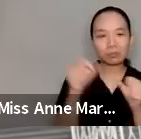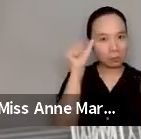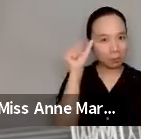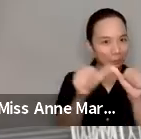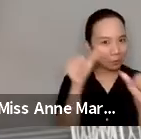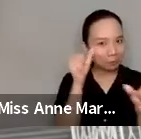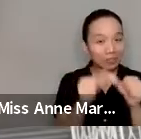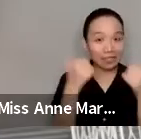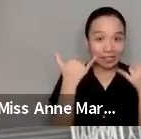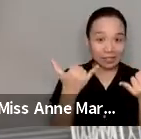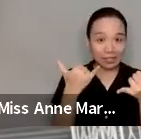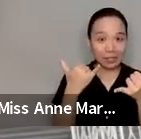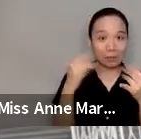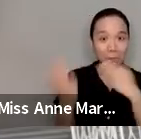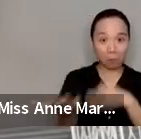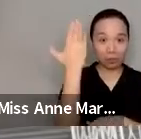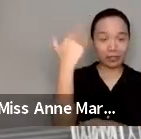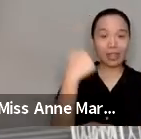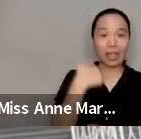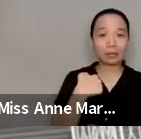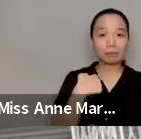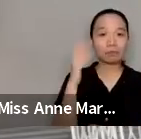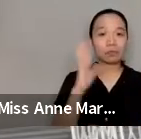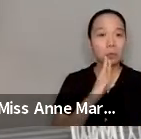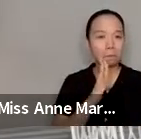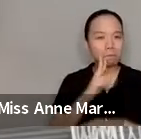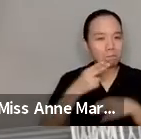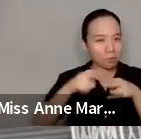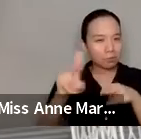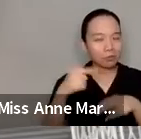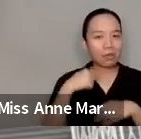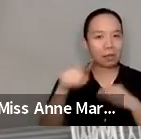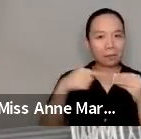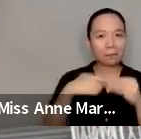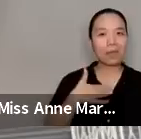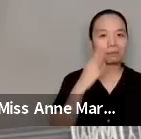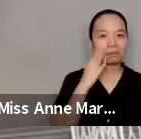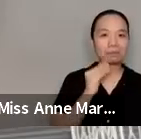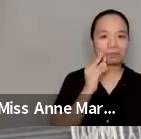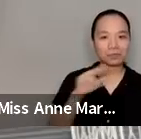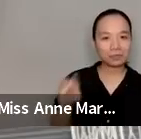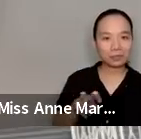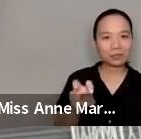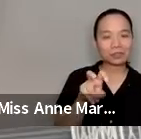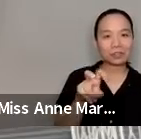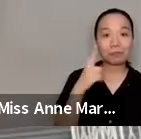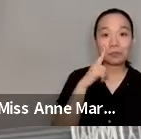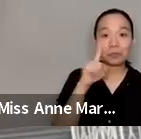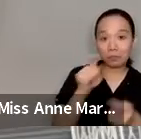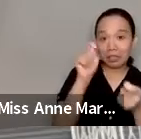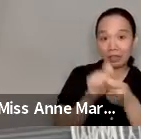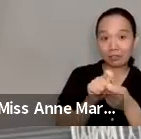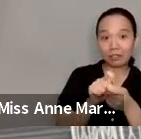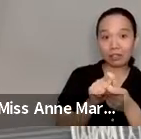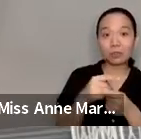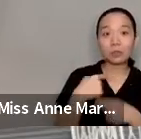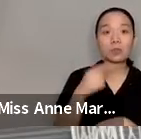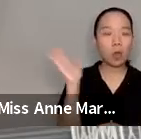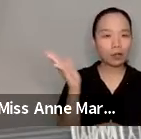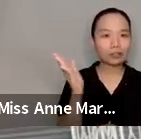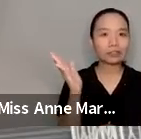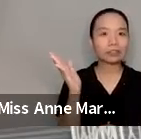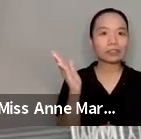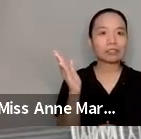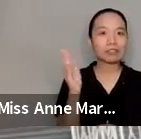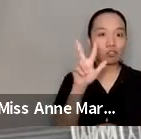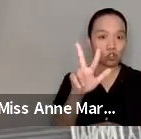This morning, allow me to talk very briefly about my teaching journey. More specifically, I will talk about 3